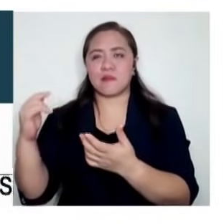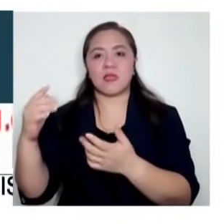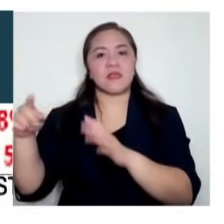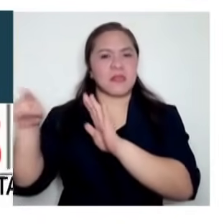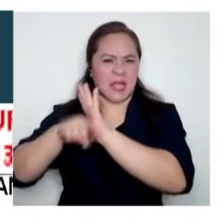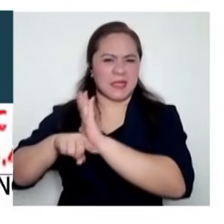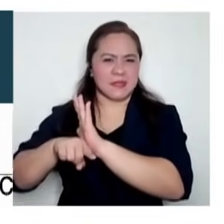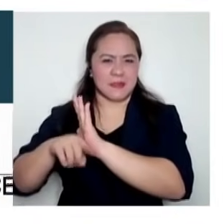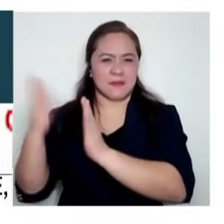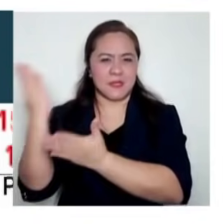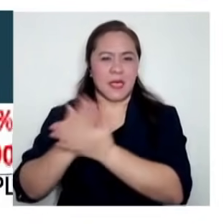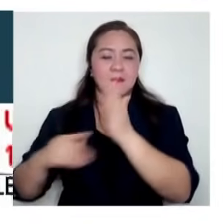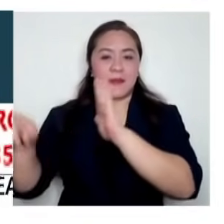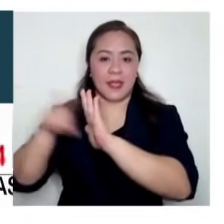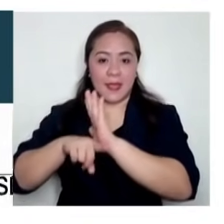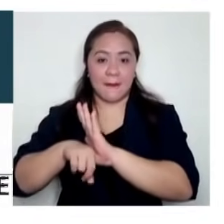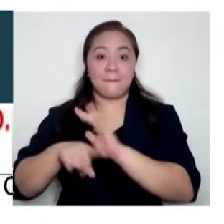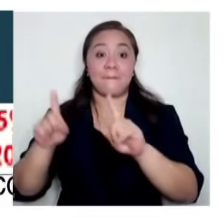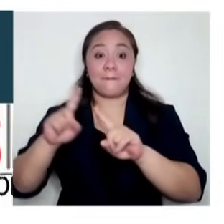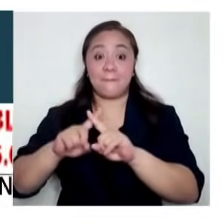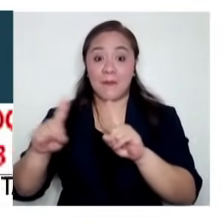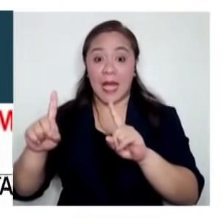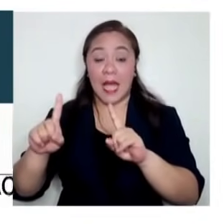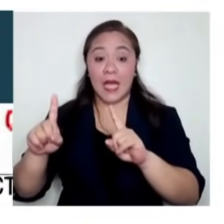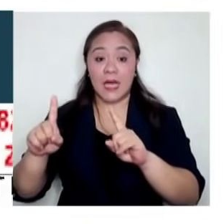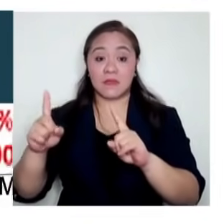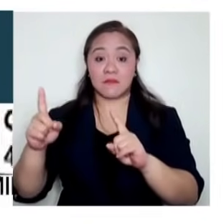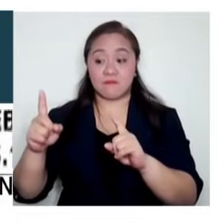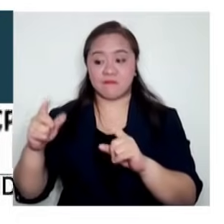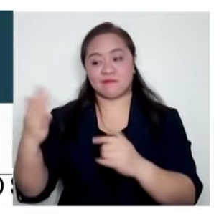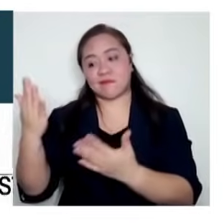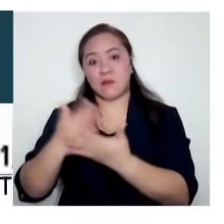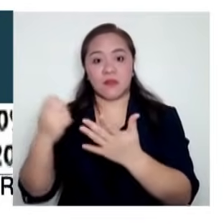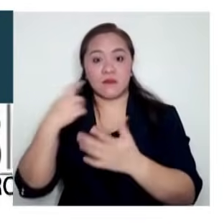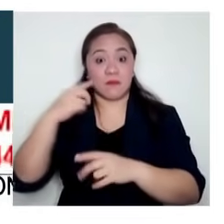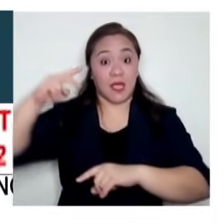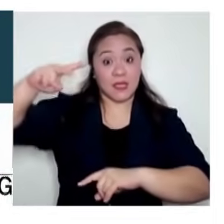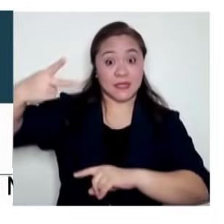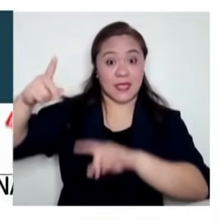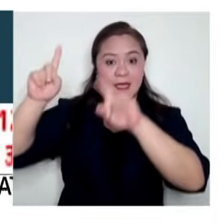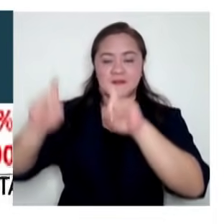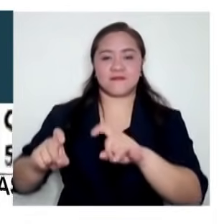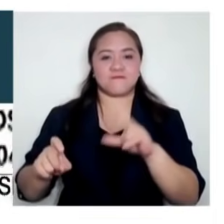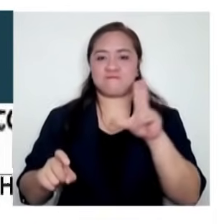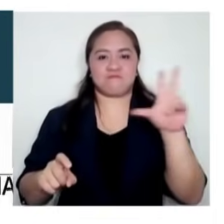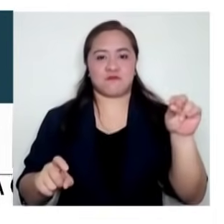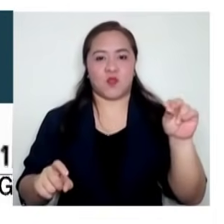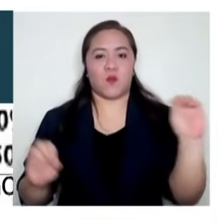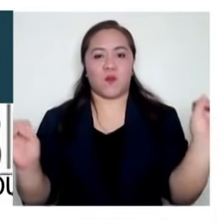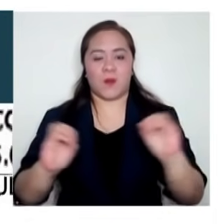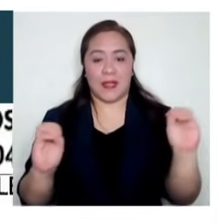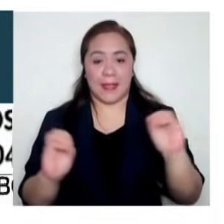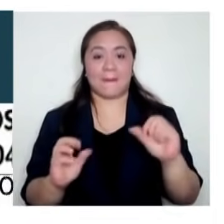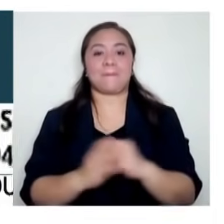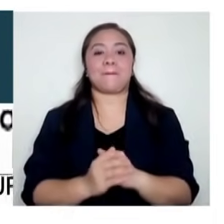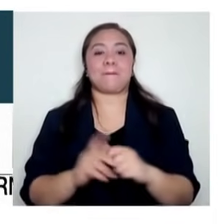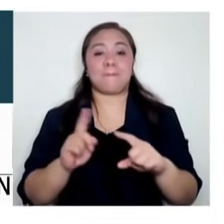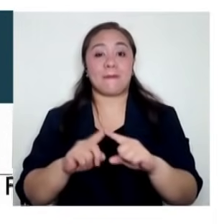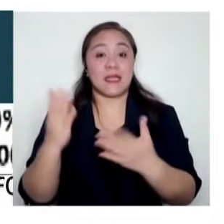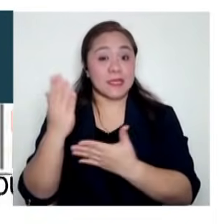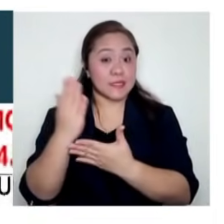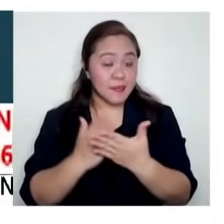turned out to be negative. Yes, but most of them did not have repeat tests or the second test before they were discharged. And actually, some of them